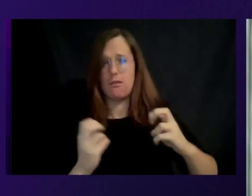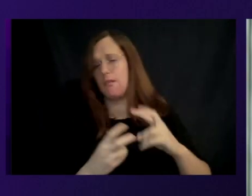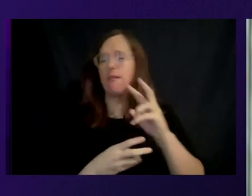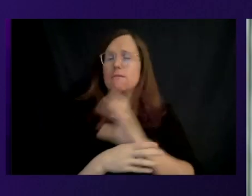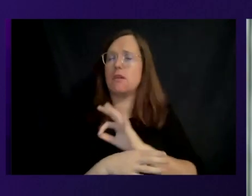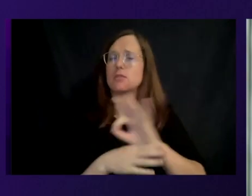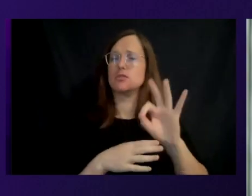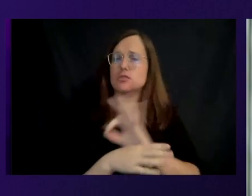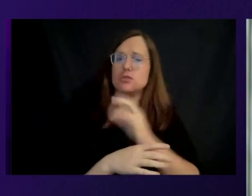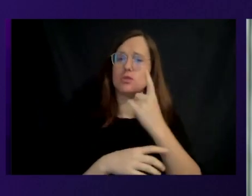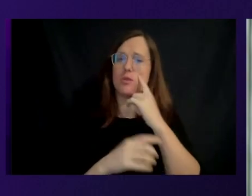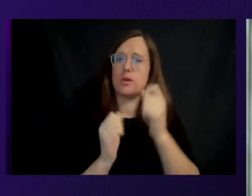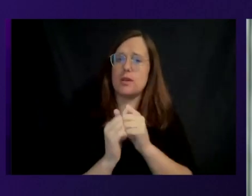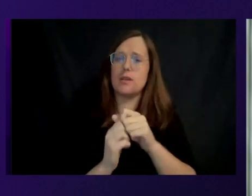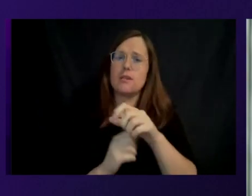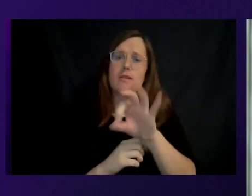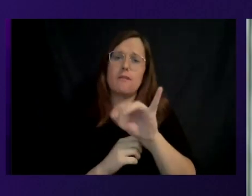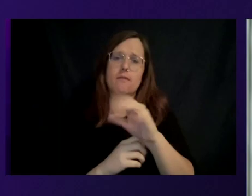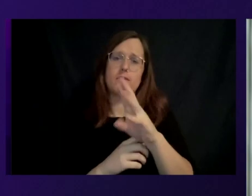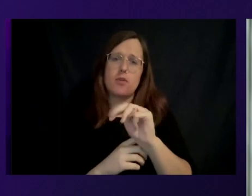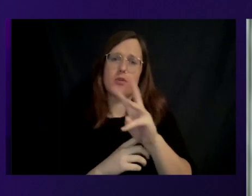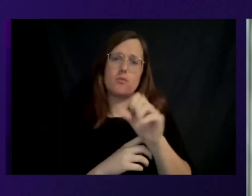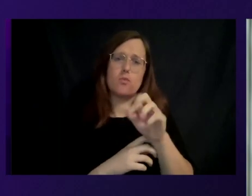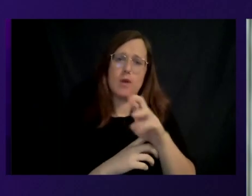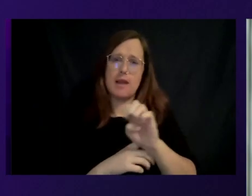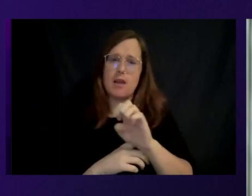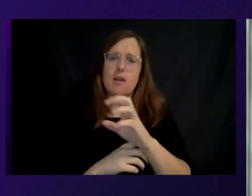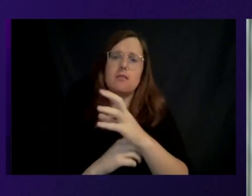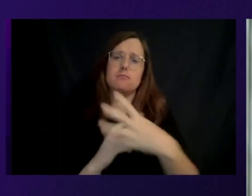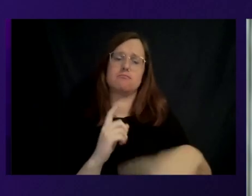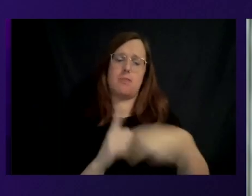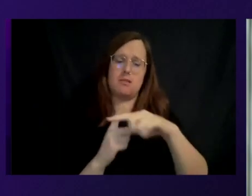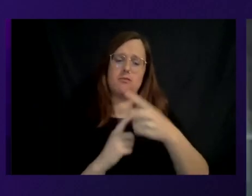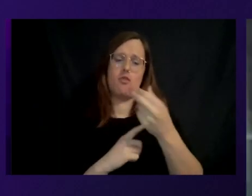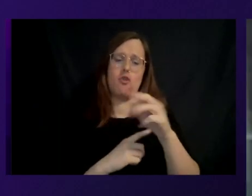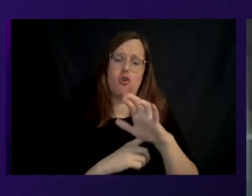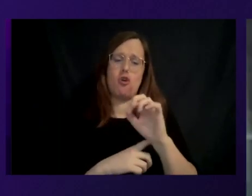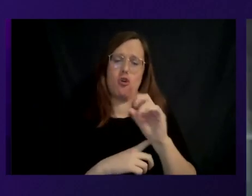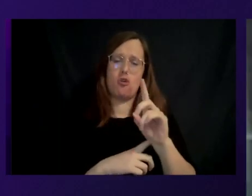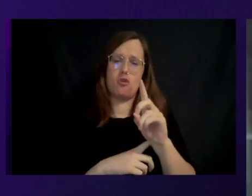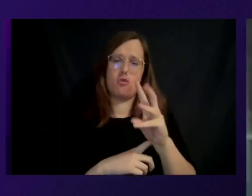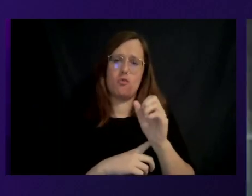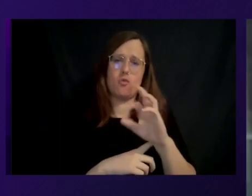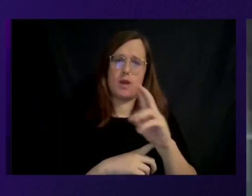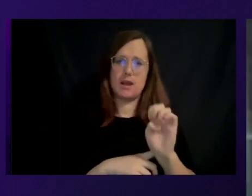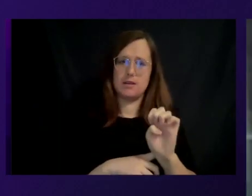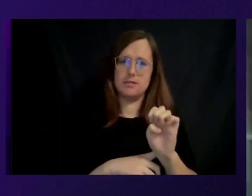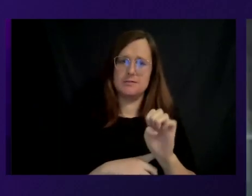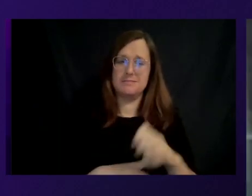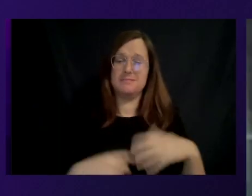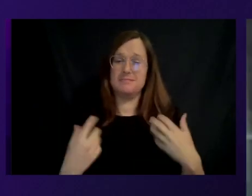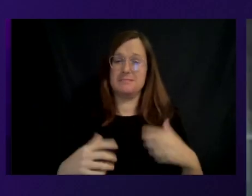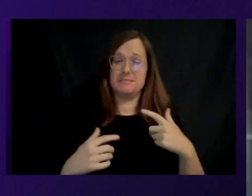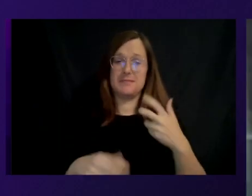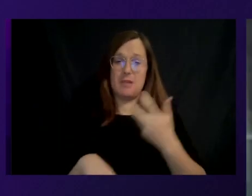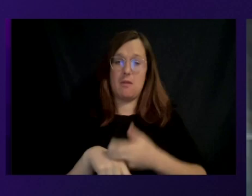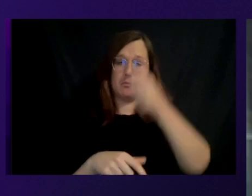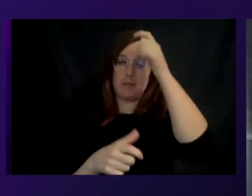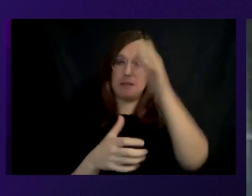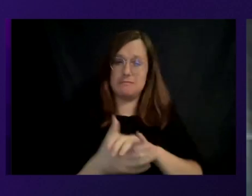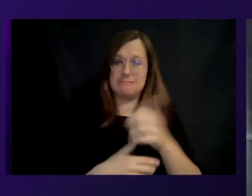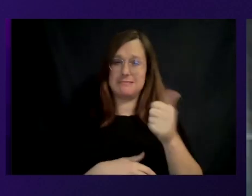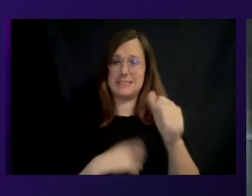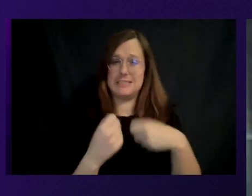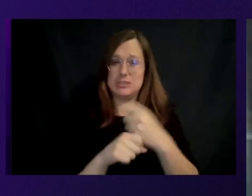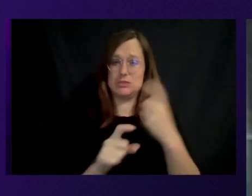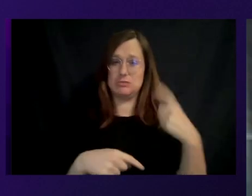and firmware. And the Nitro system is a result of this continuous and sustained innovation. It's hard to believe that in just 10 years, we have gone